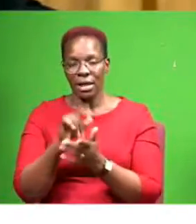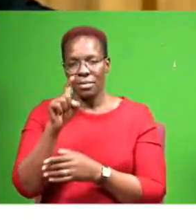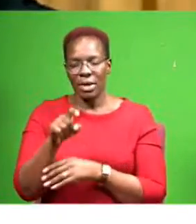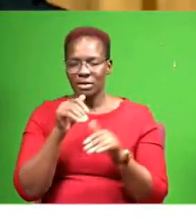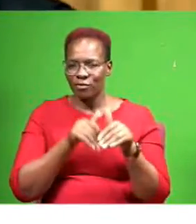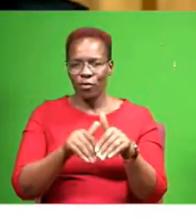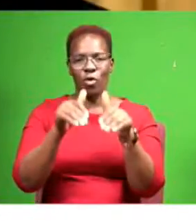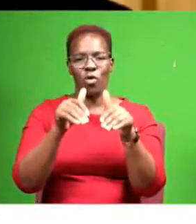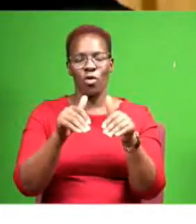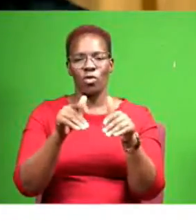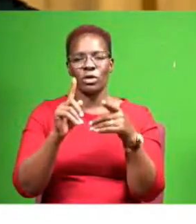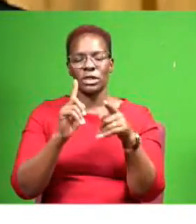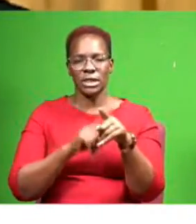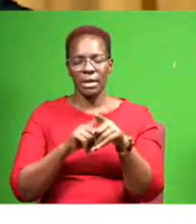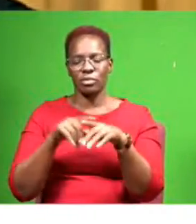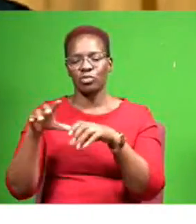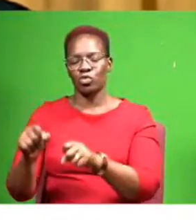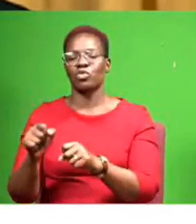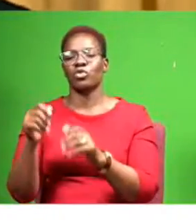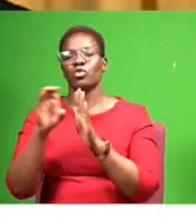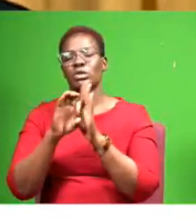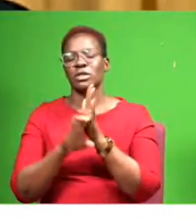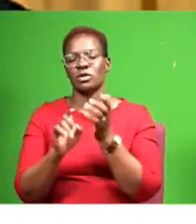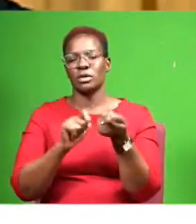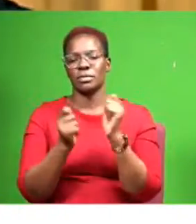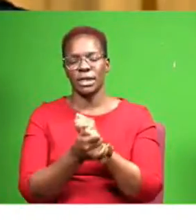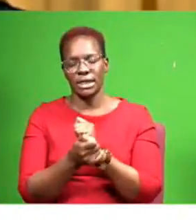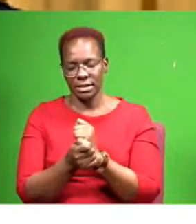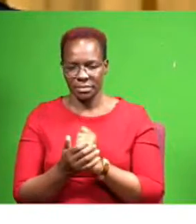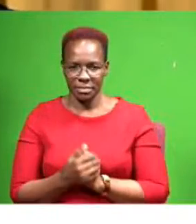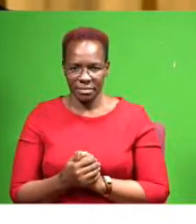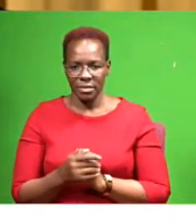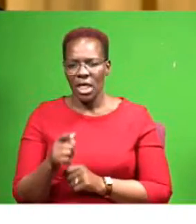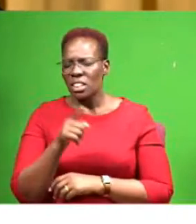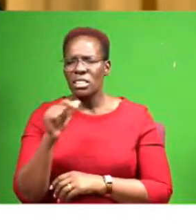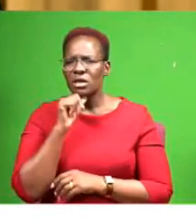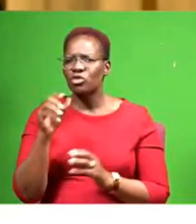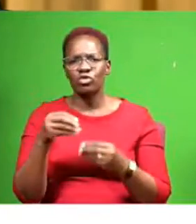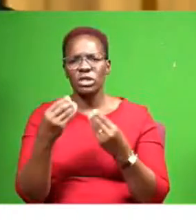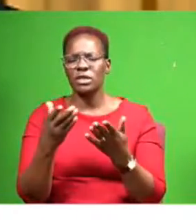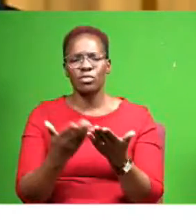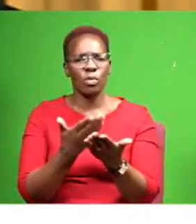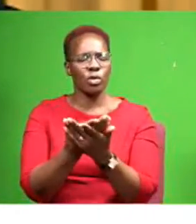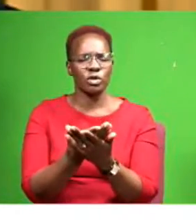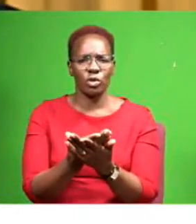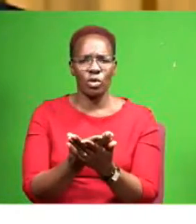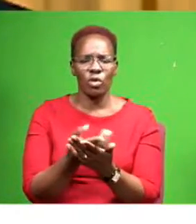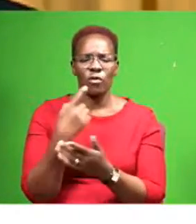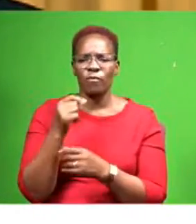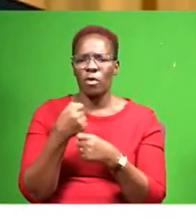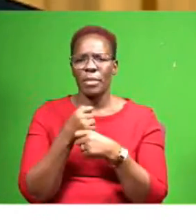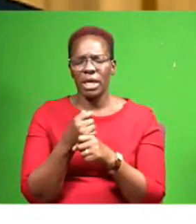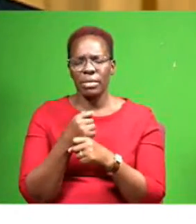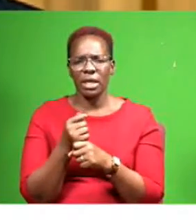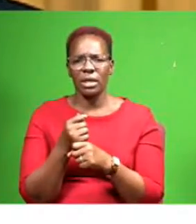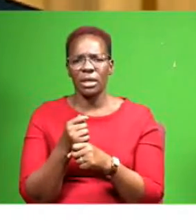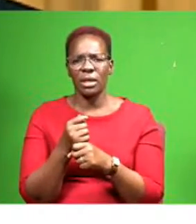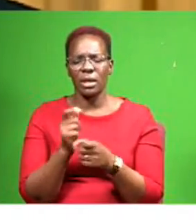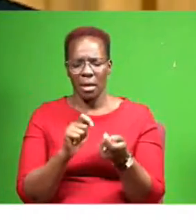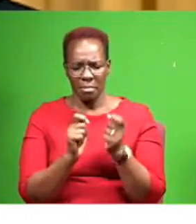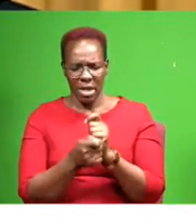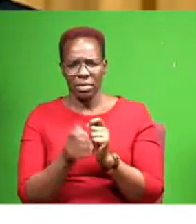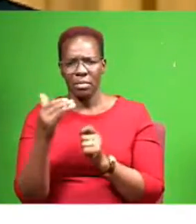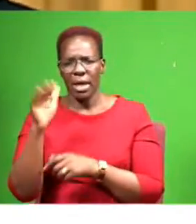followed in procuring the constitutional amendment. They do not provide for proposals for making an amendment